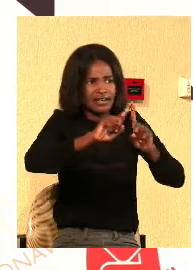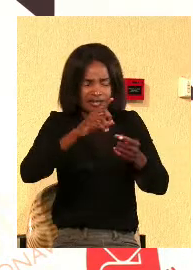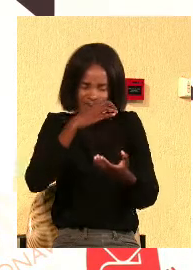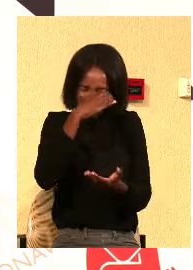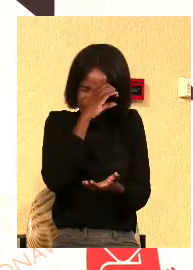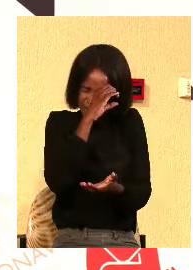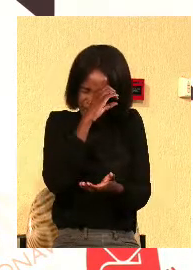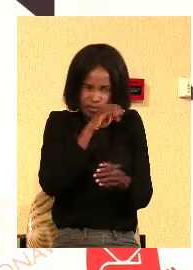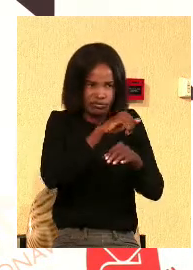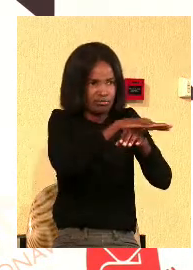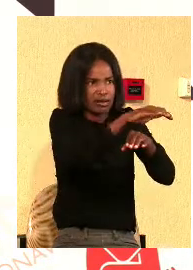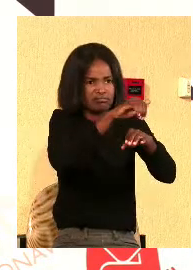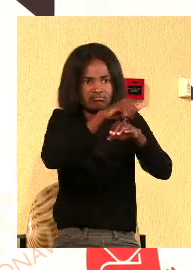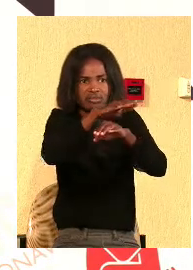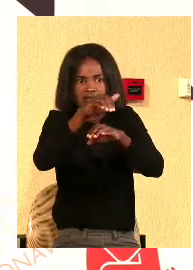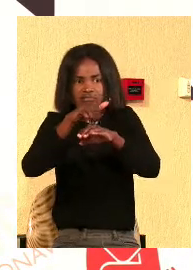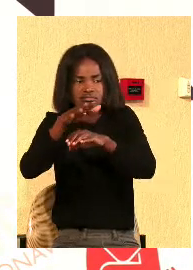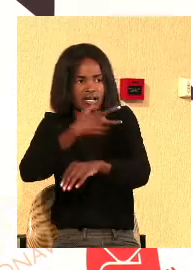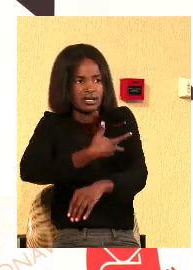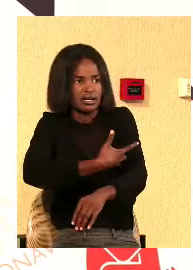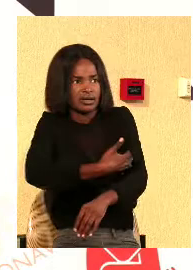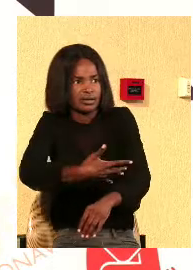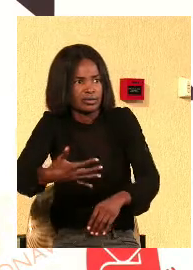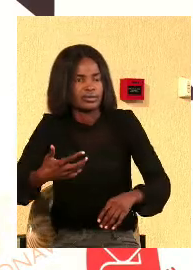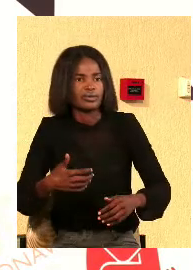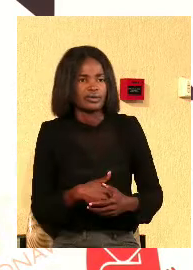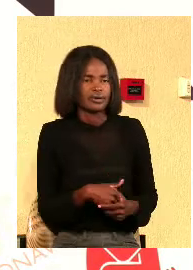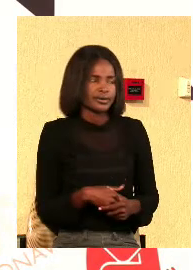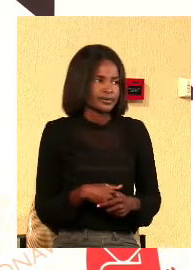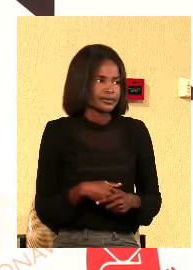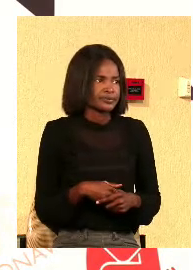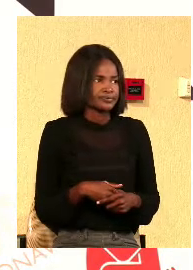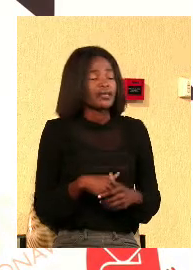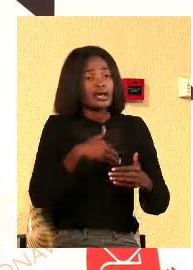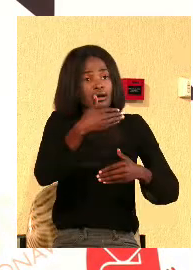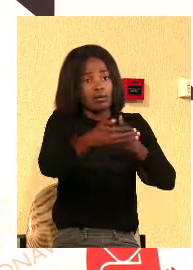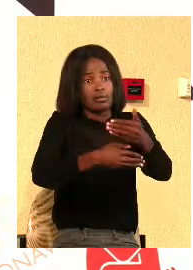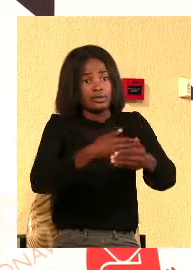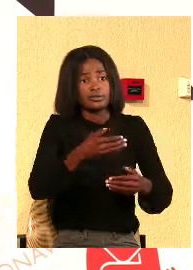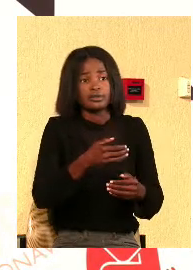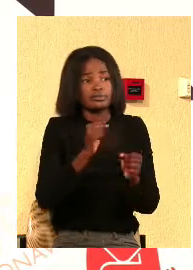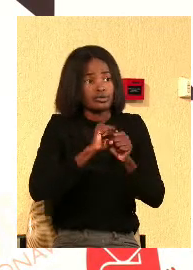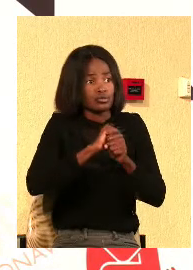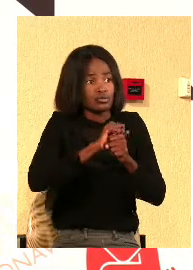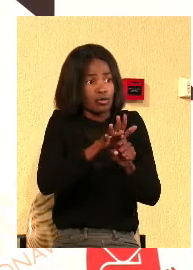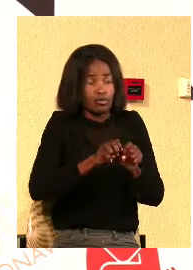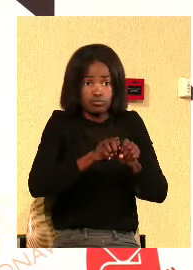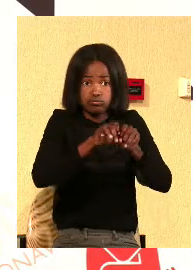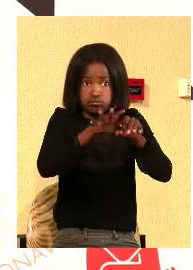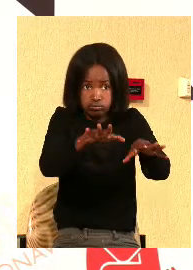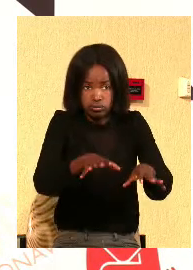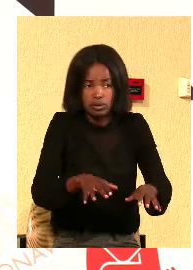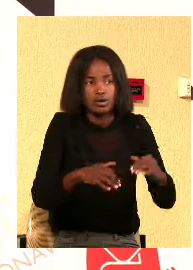these indications, as the pandemic develops, we should be able to respond as quickly as